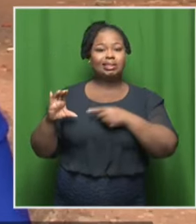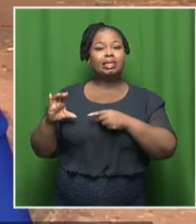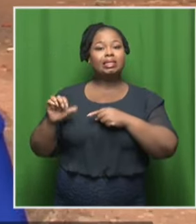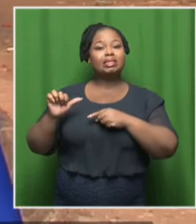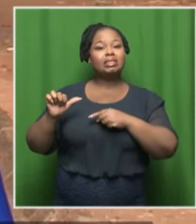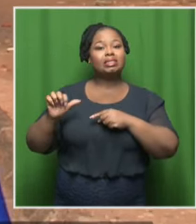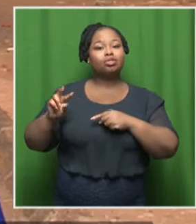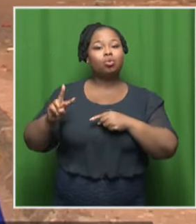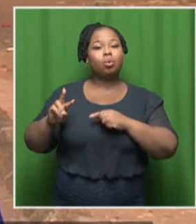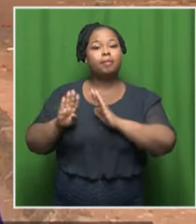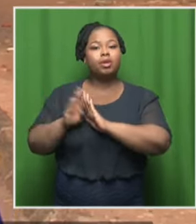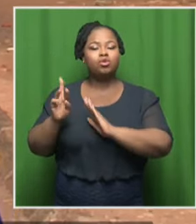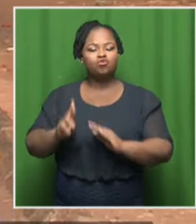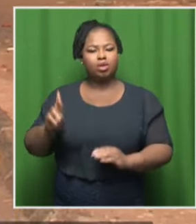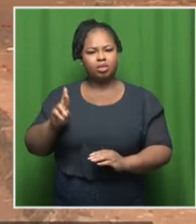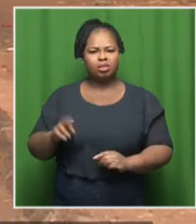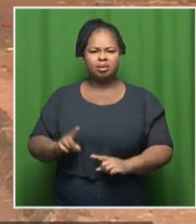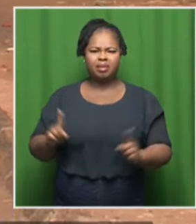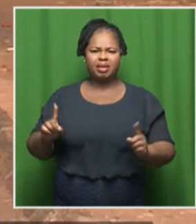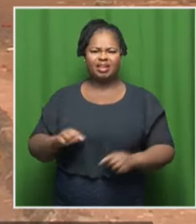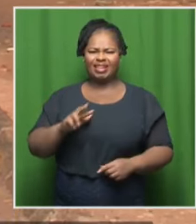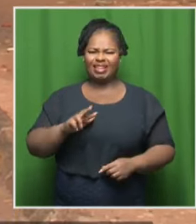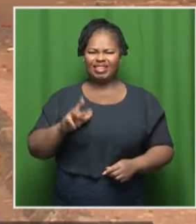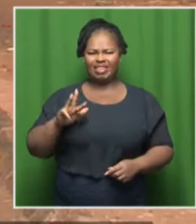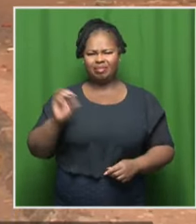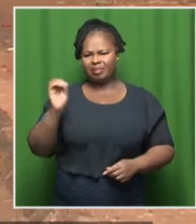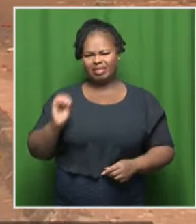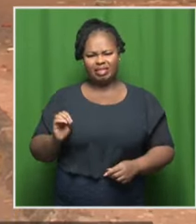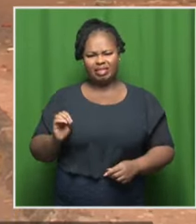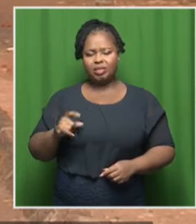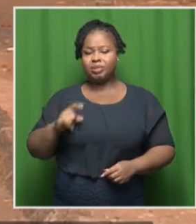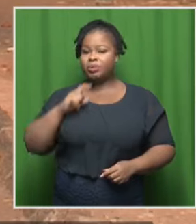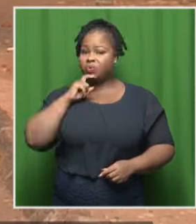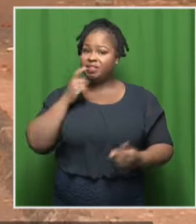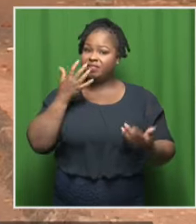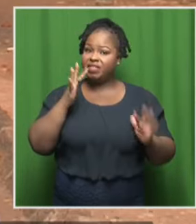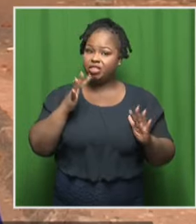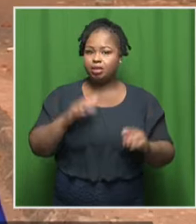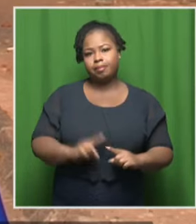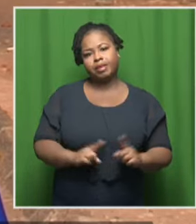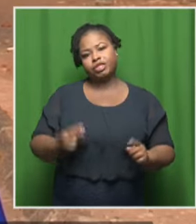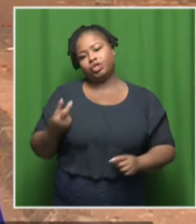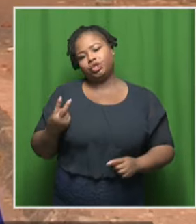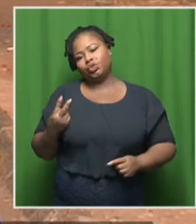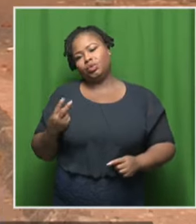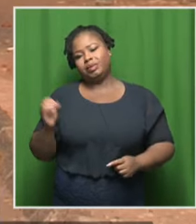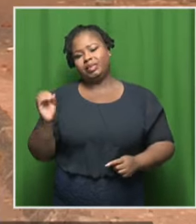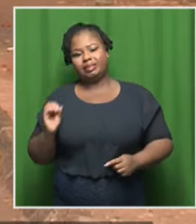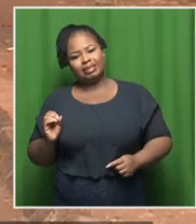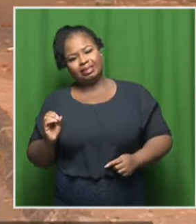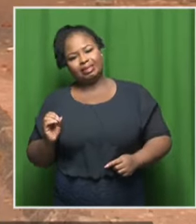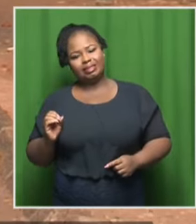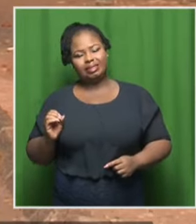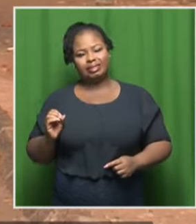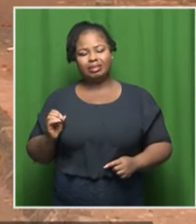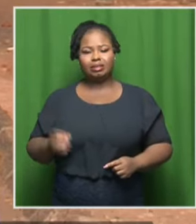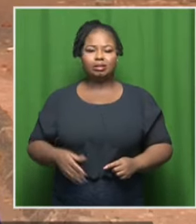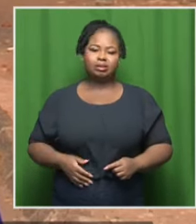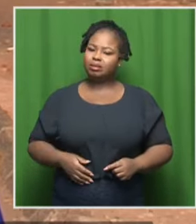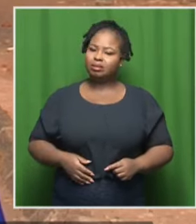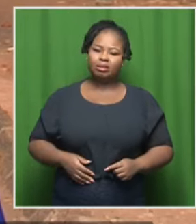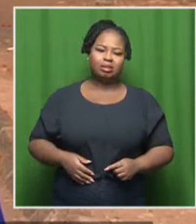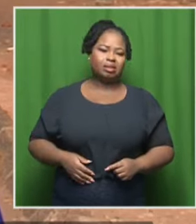billion rand. 98% of that budget was utilized, but unfortunately there was an under